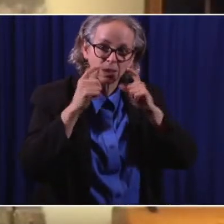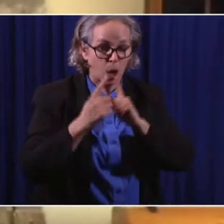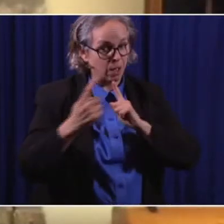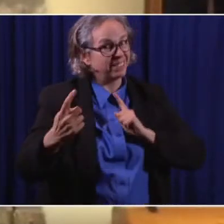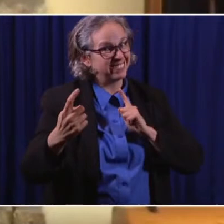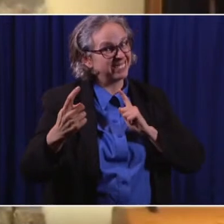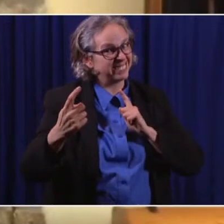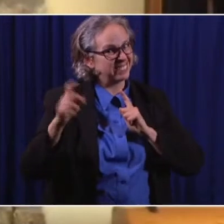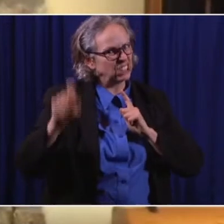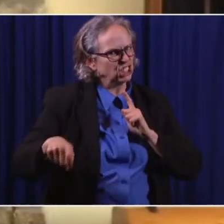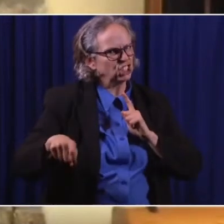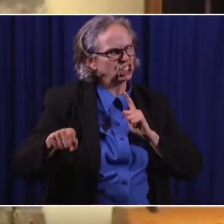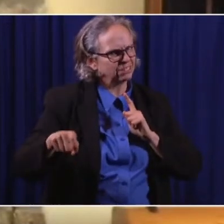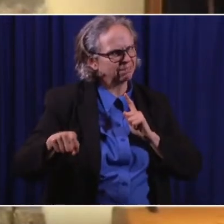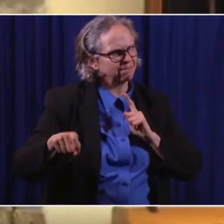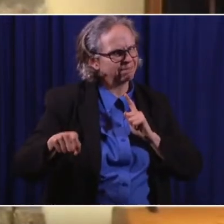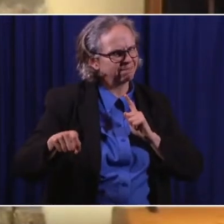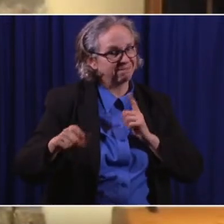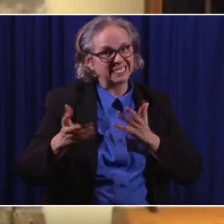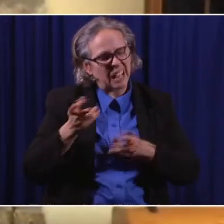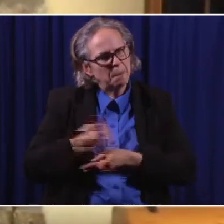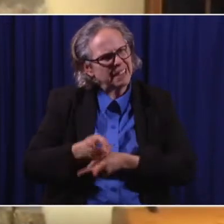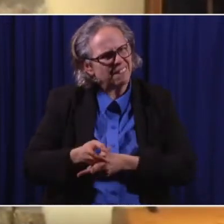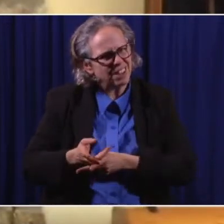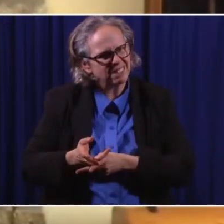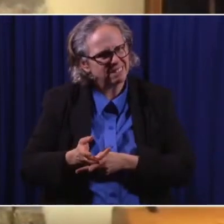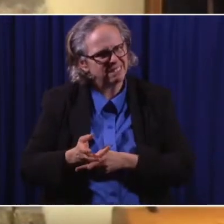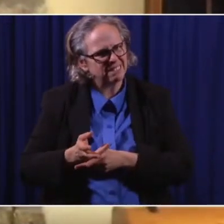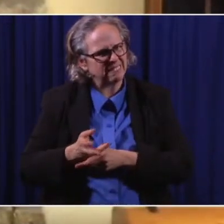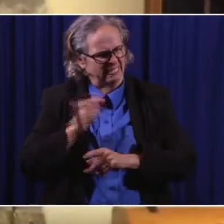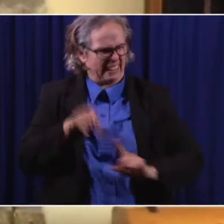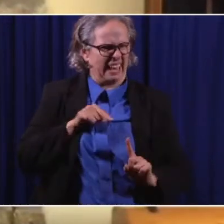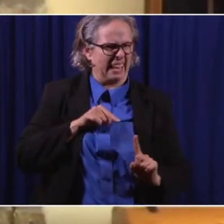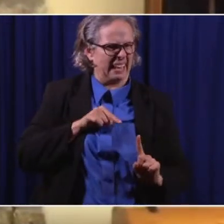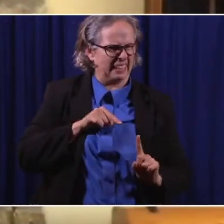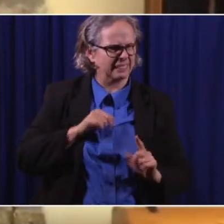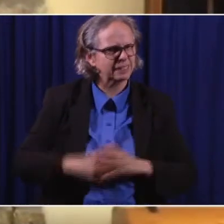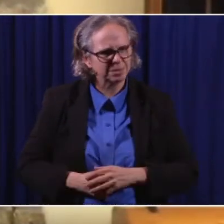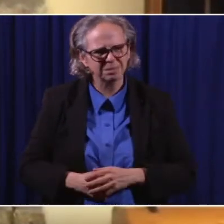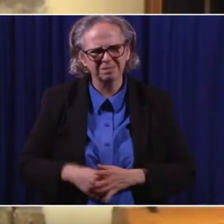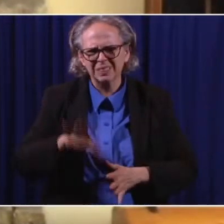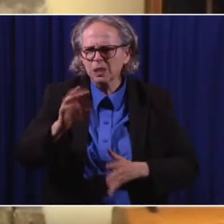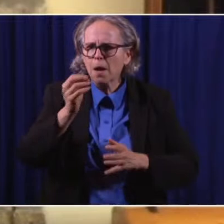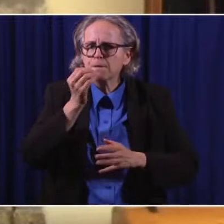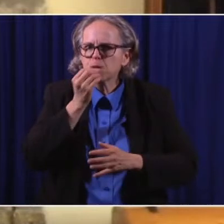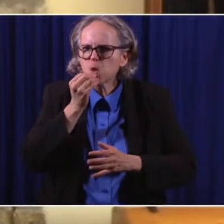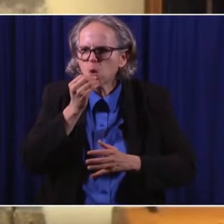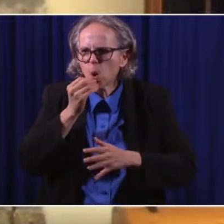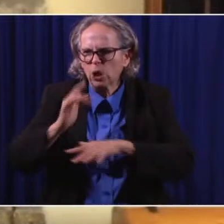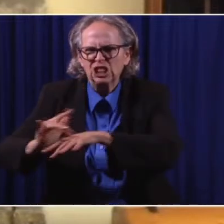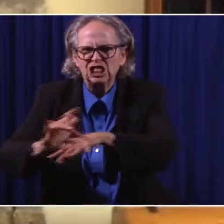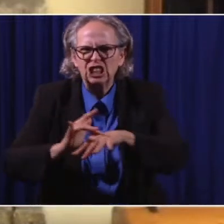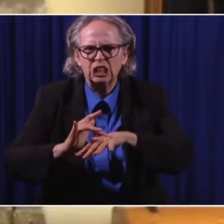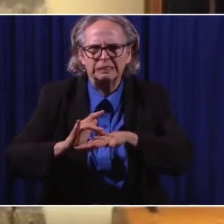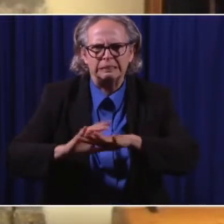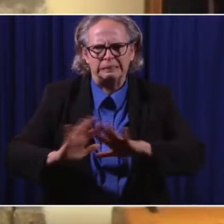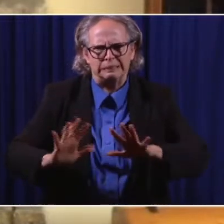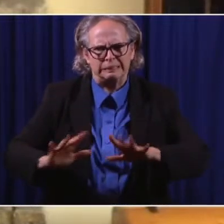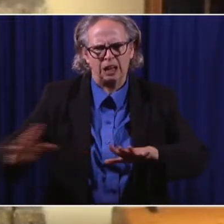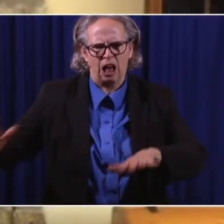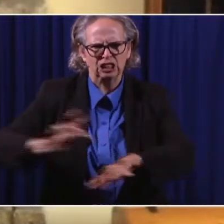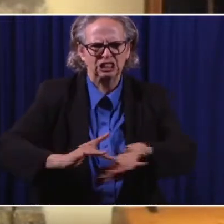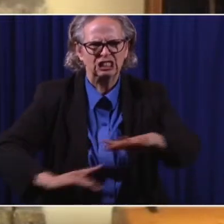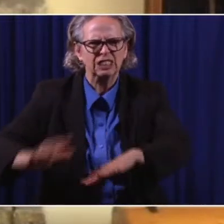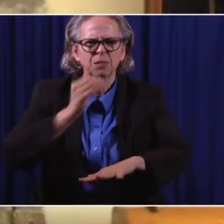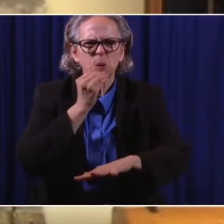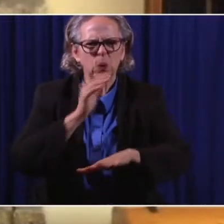distance. Be careful. Be careful about the food. But, these are all things that people can certainly